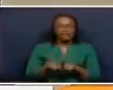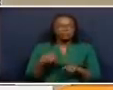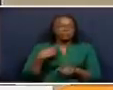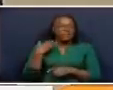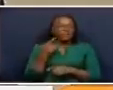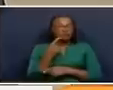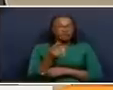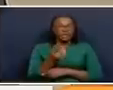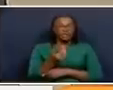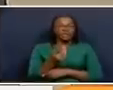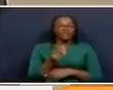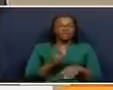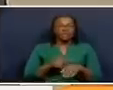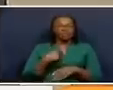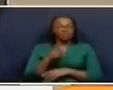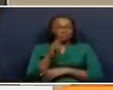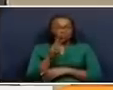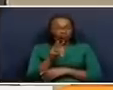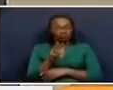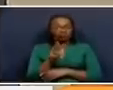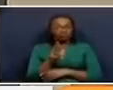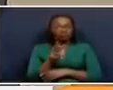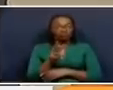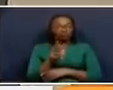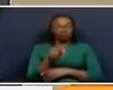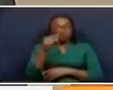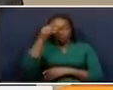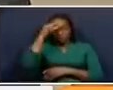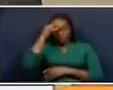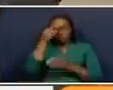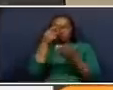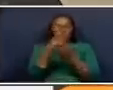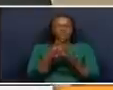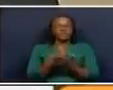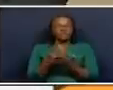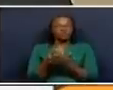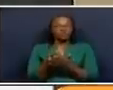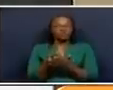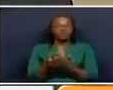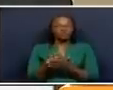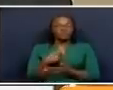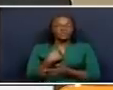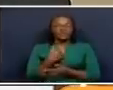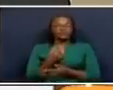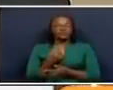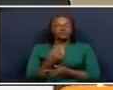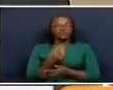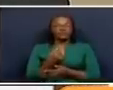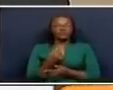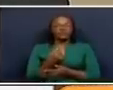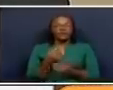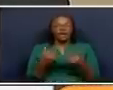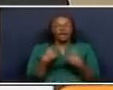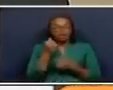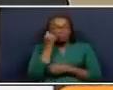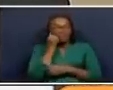watched the Nairobi gubernatorial debate, I was left with a very sad